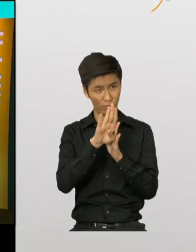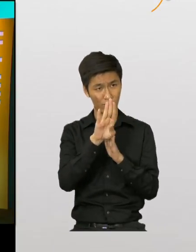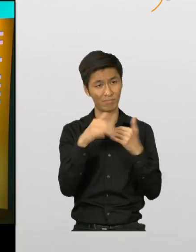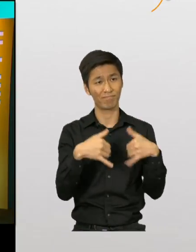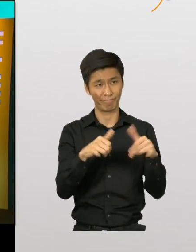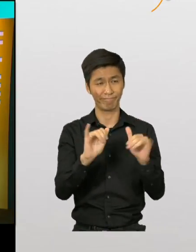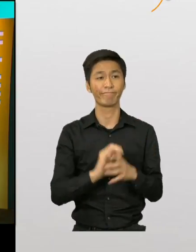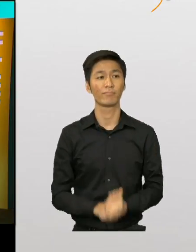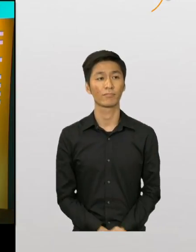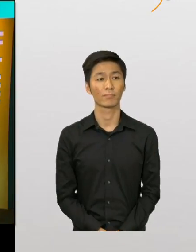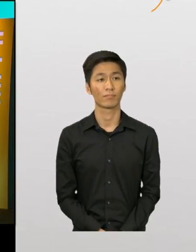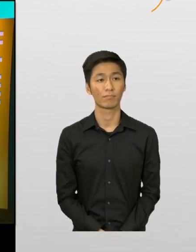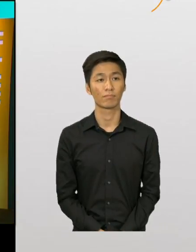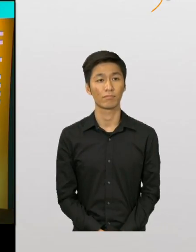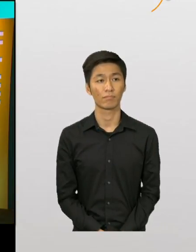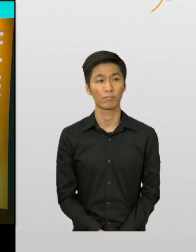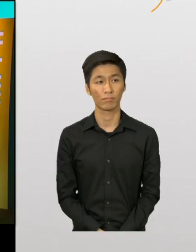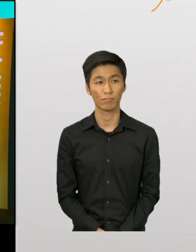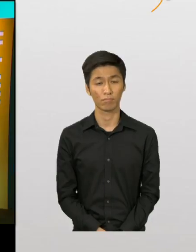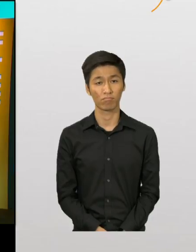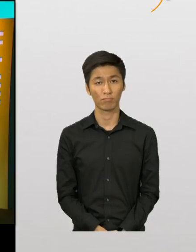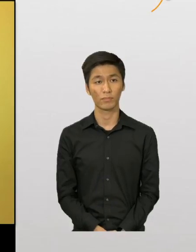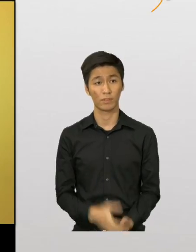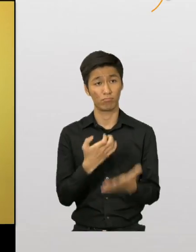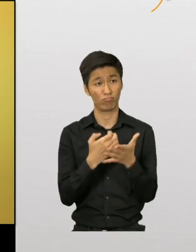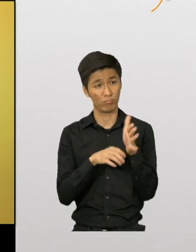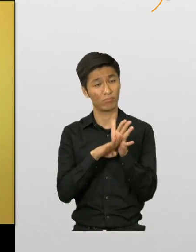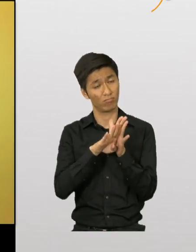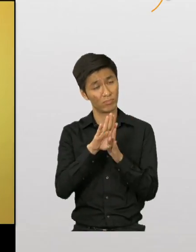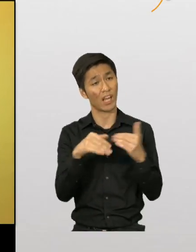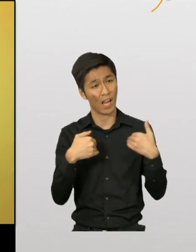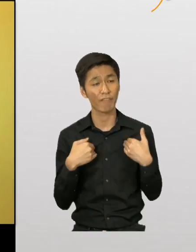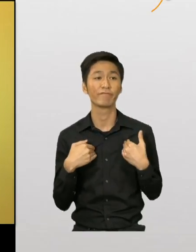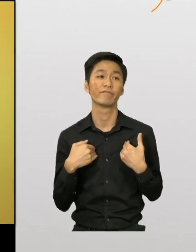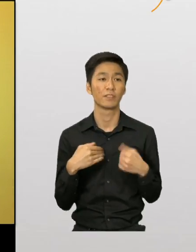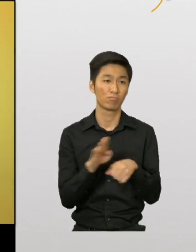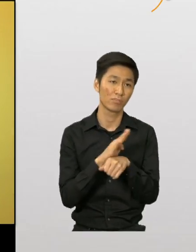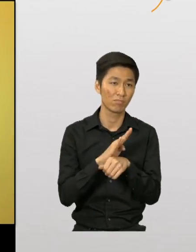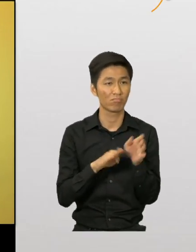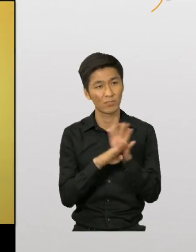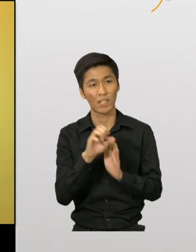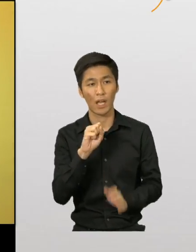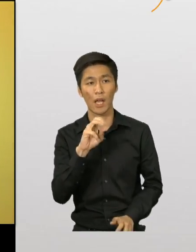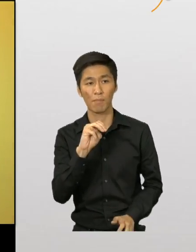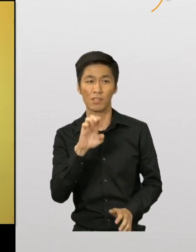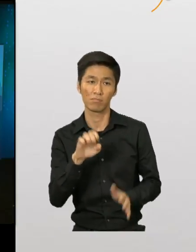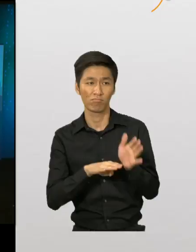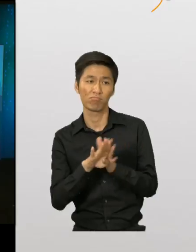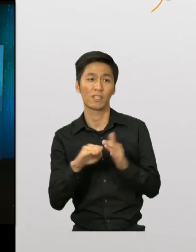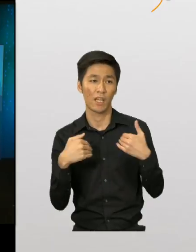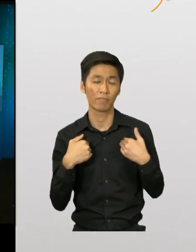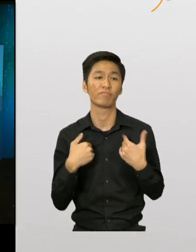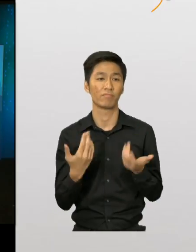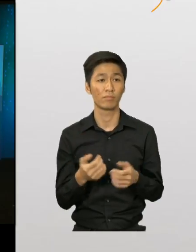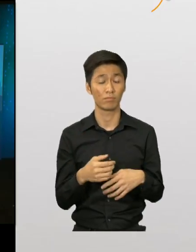to transform the economy are making progress. Our businesses, including SMEs, have been improving their productivity and